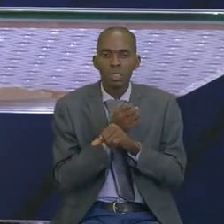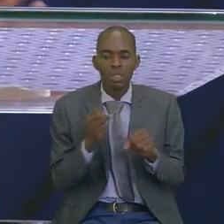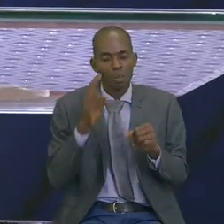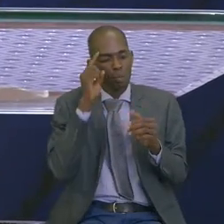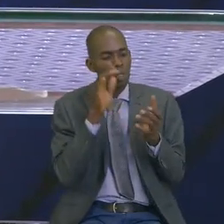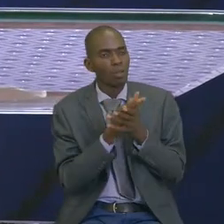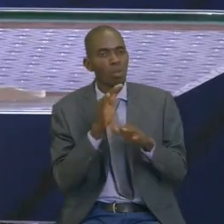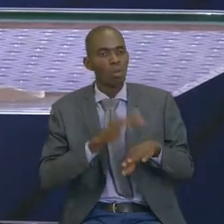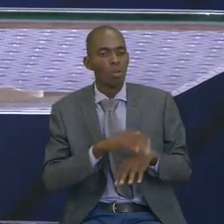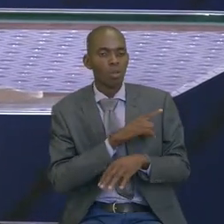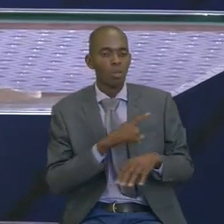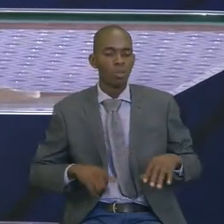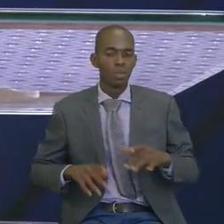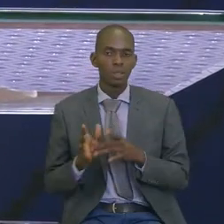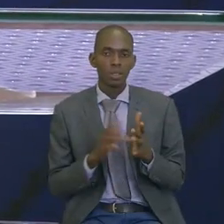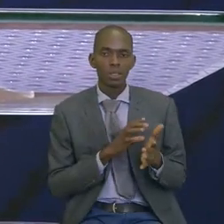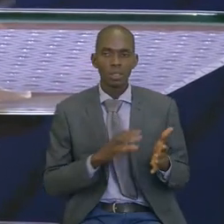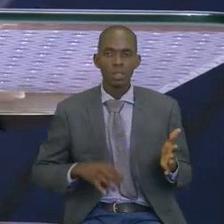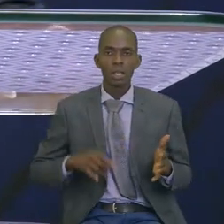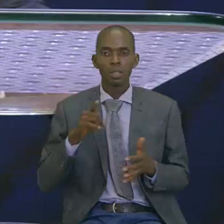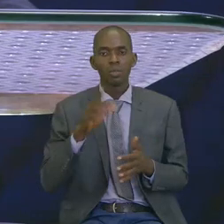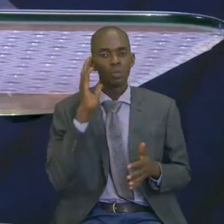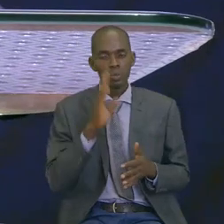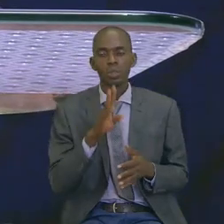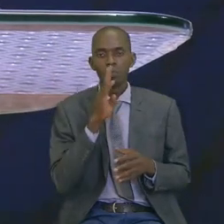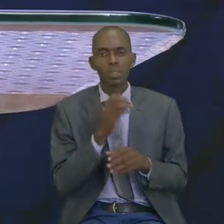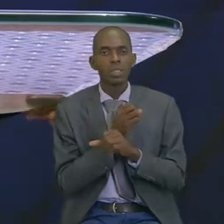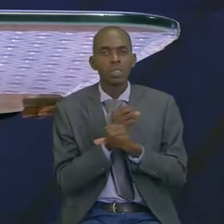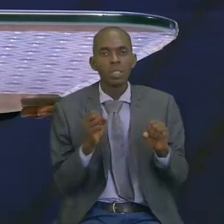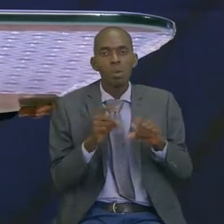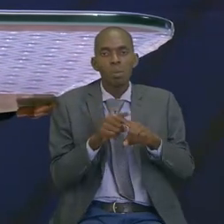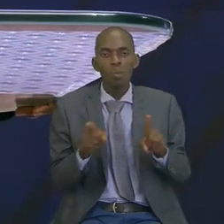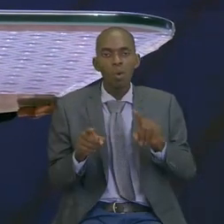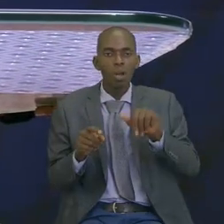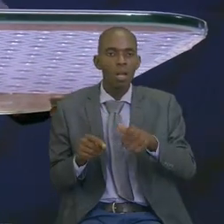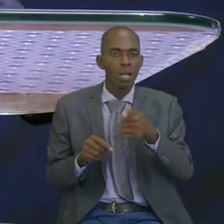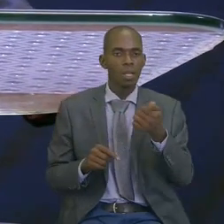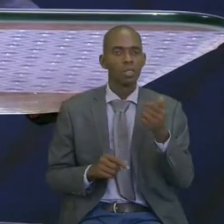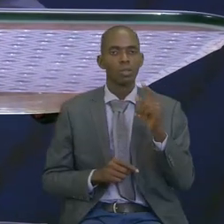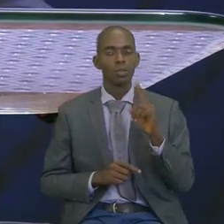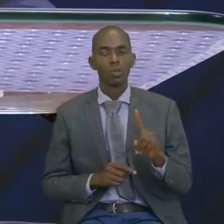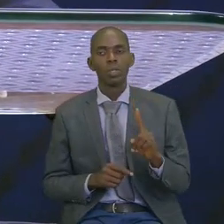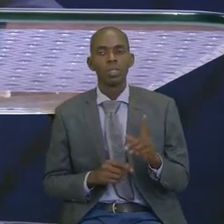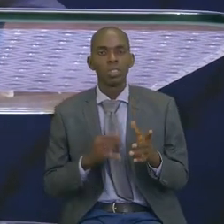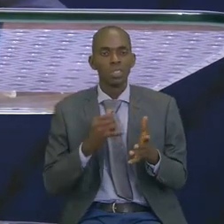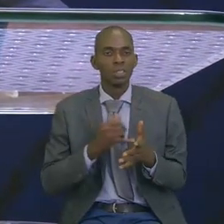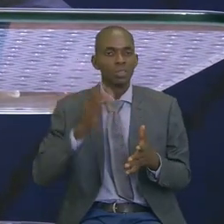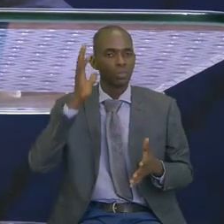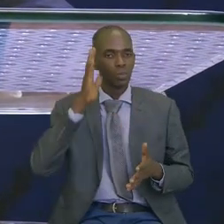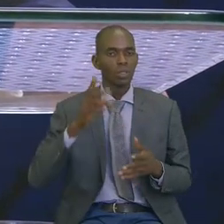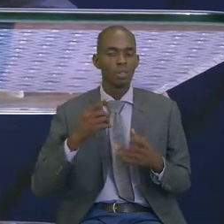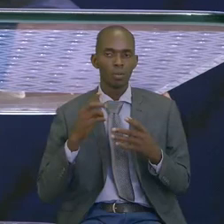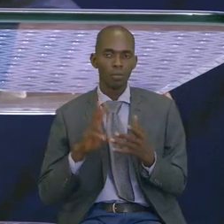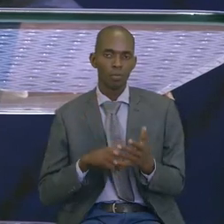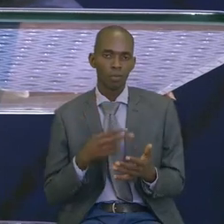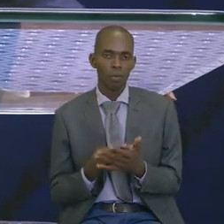Christ and thou shalt be saved. And you say, but on whomsoever it shall fall, that